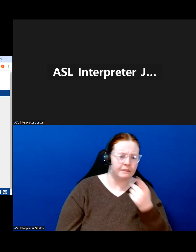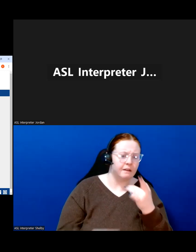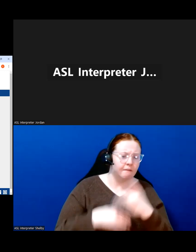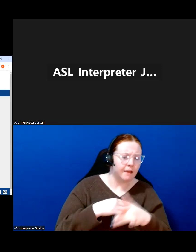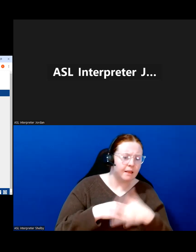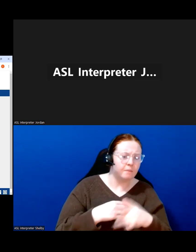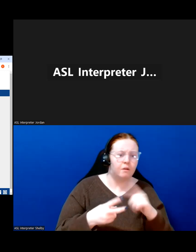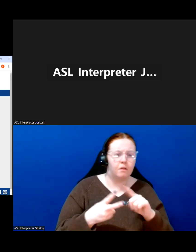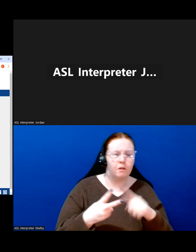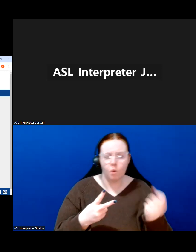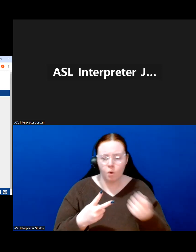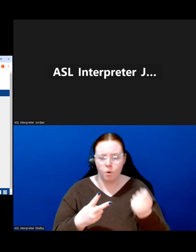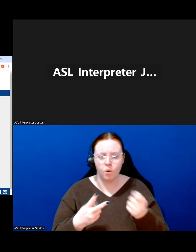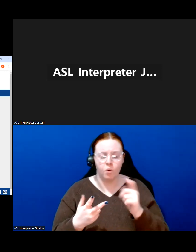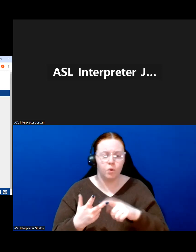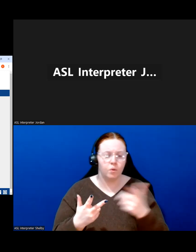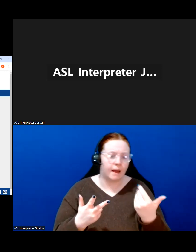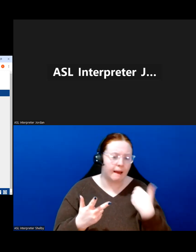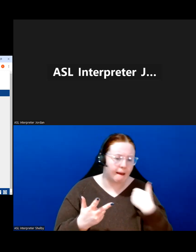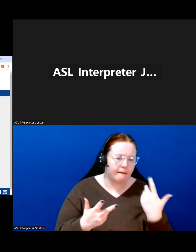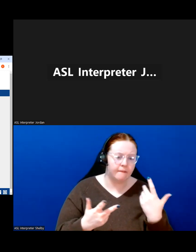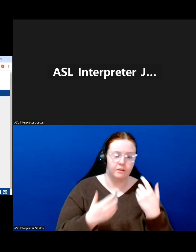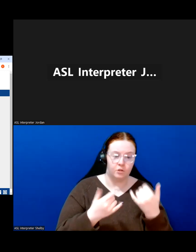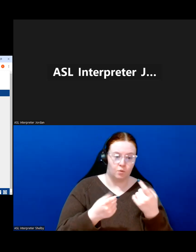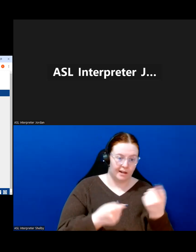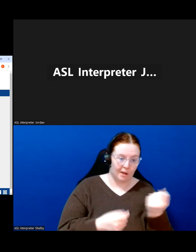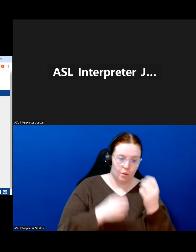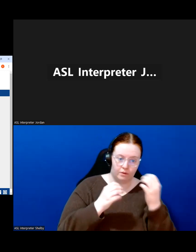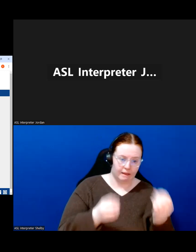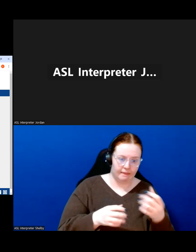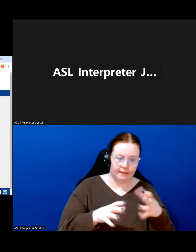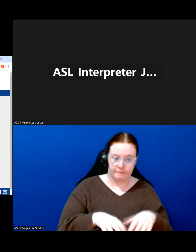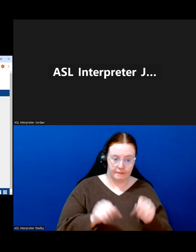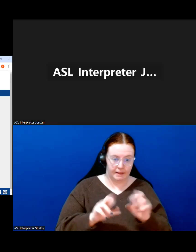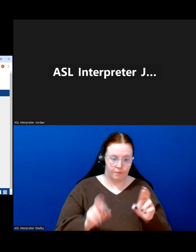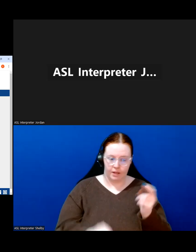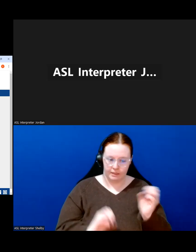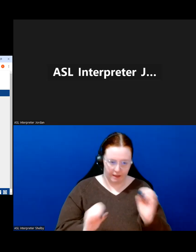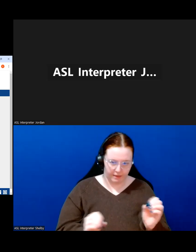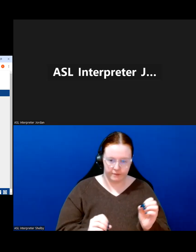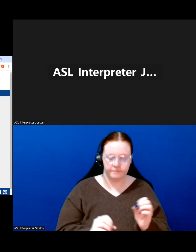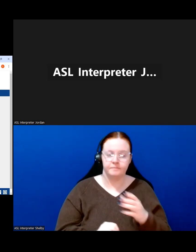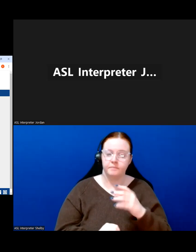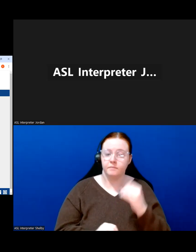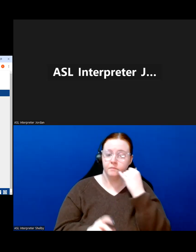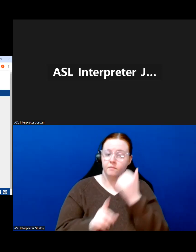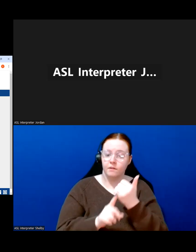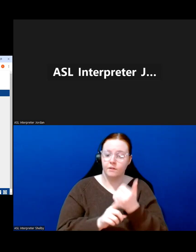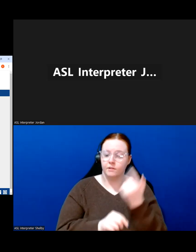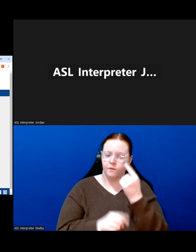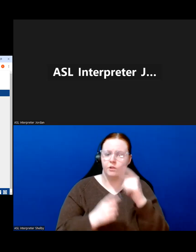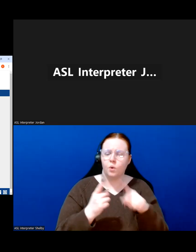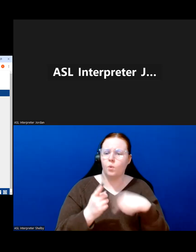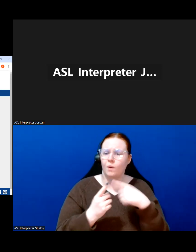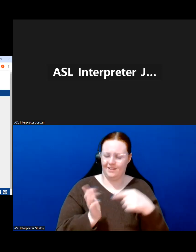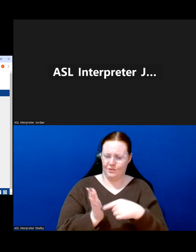hold right now. So I don't currently have anything on hold and ready for pickup. And if you ever are wondering what your due date is, you can